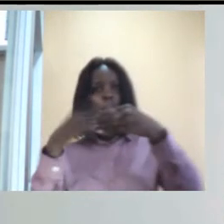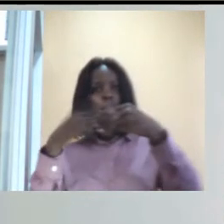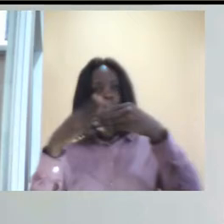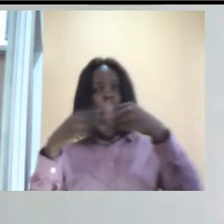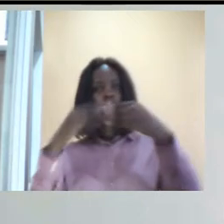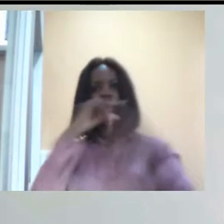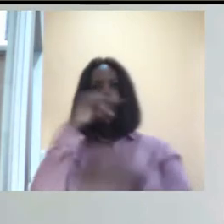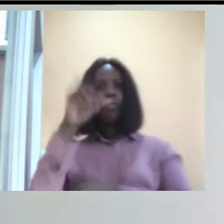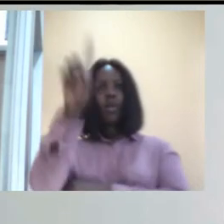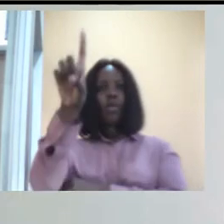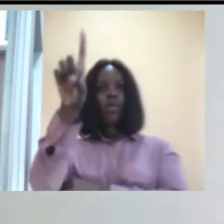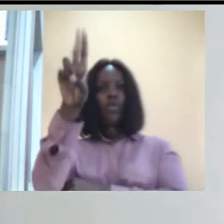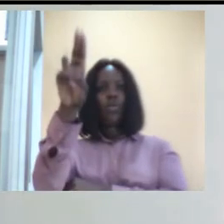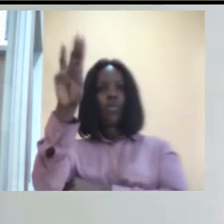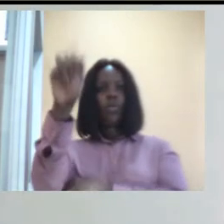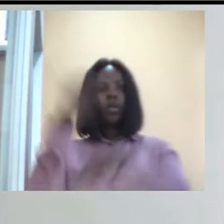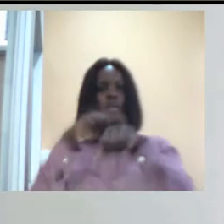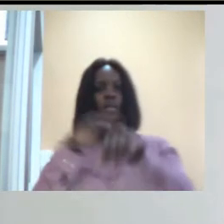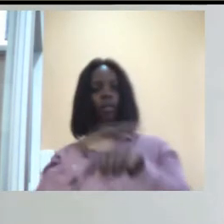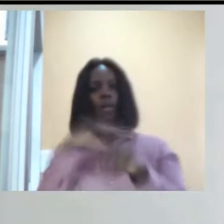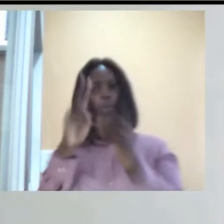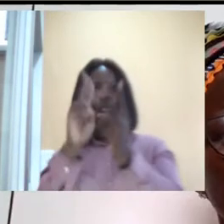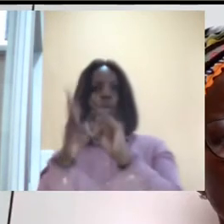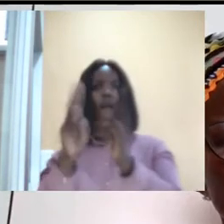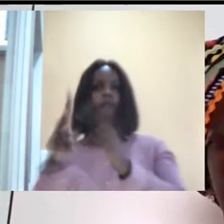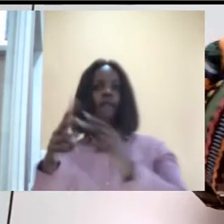Duma, for 12 minutes.